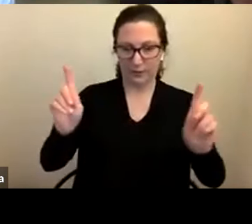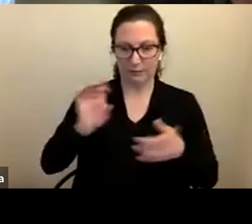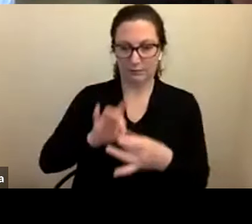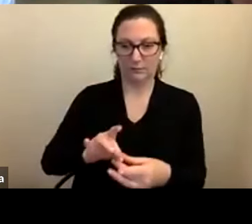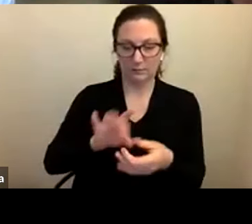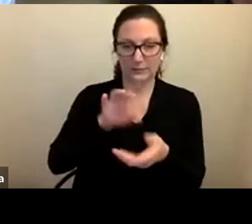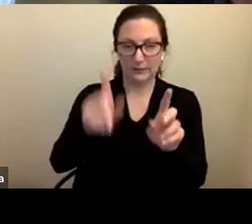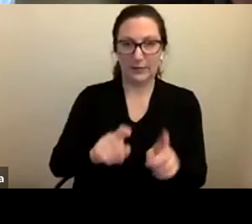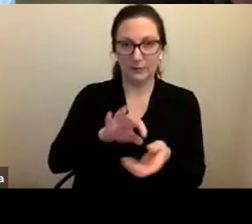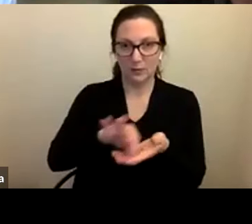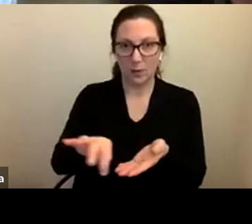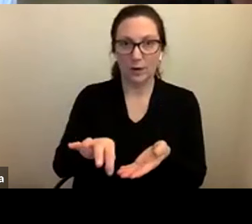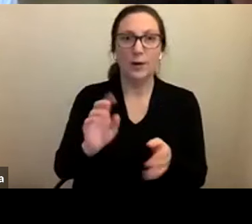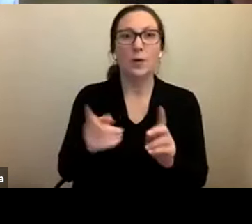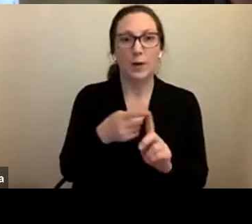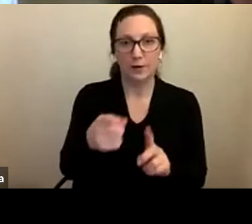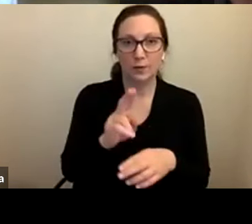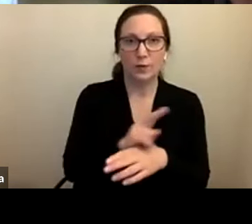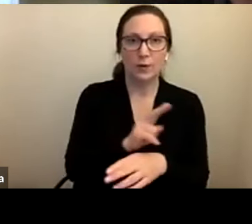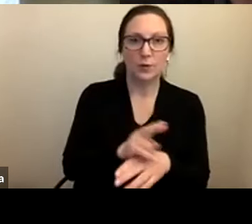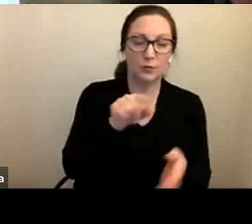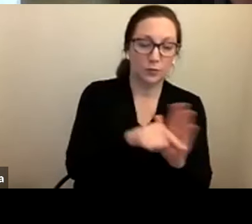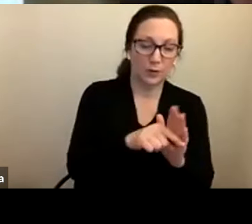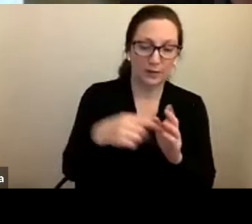to use grades plus test score.